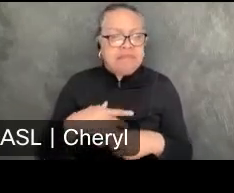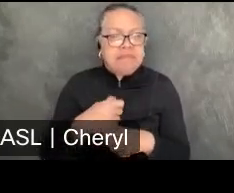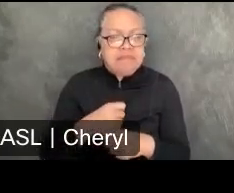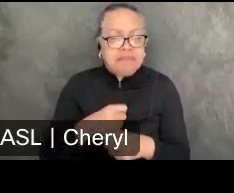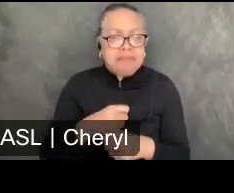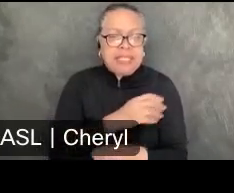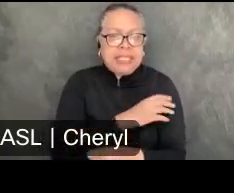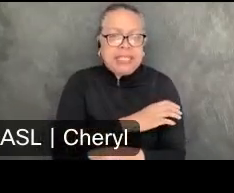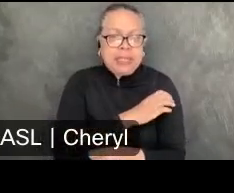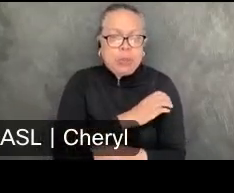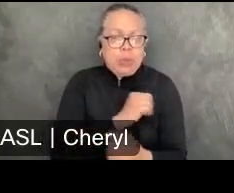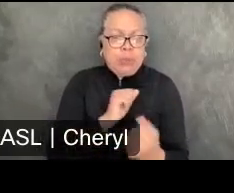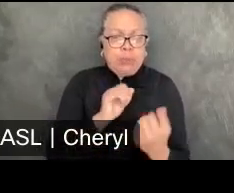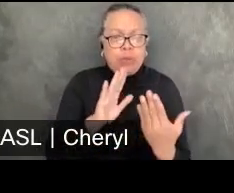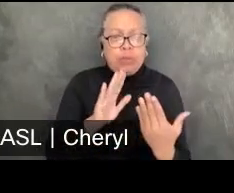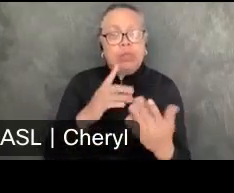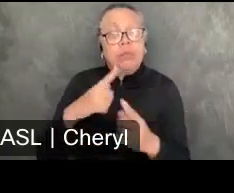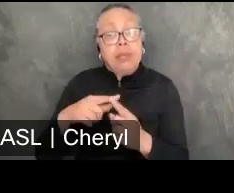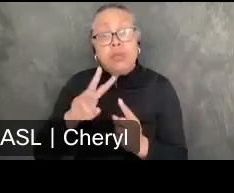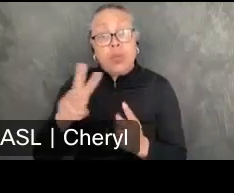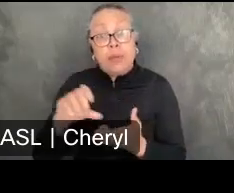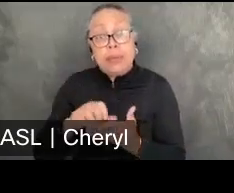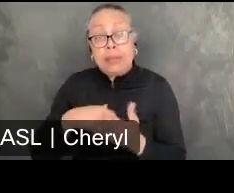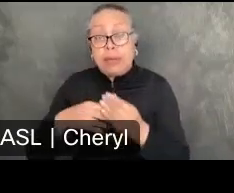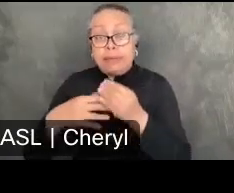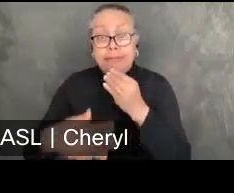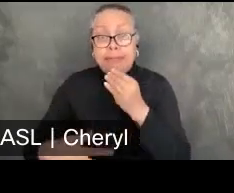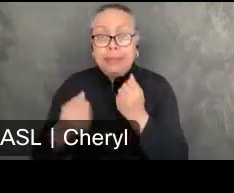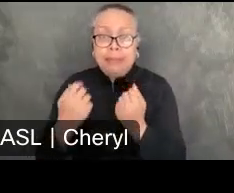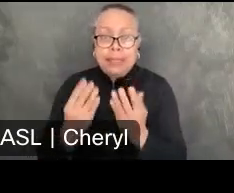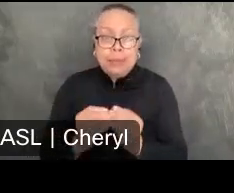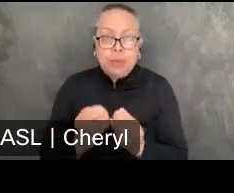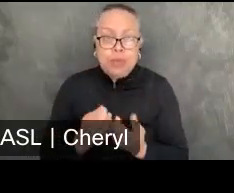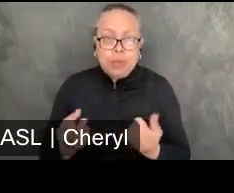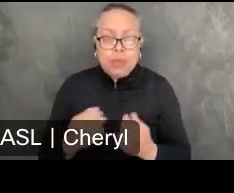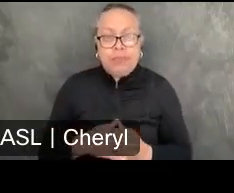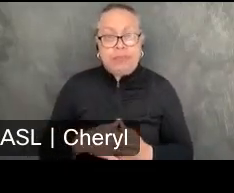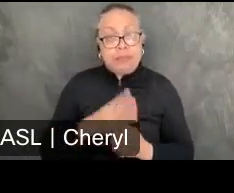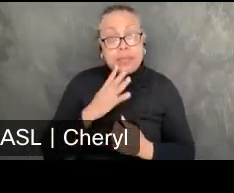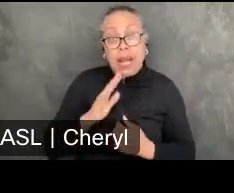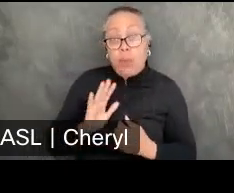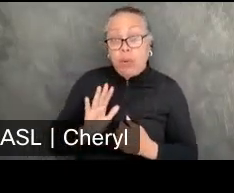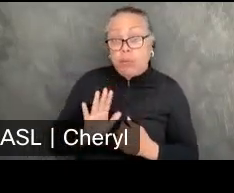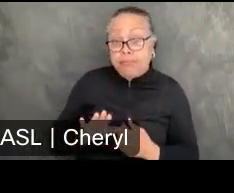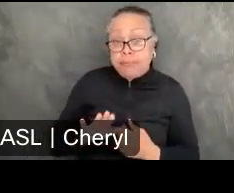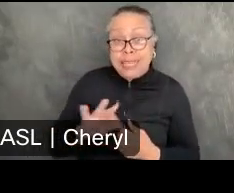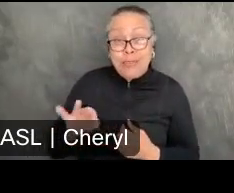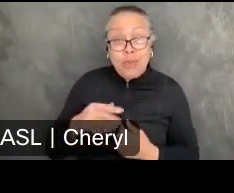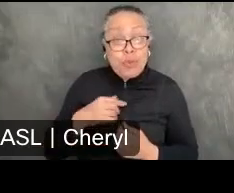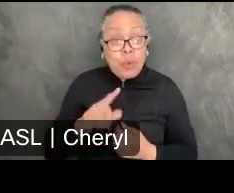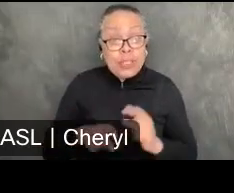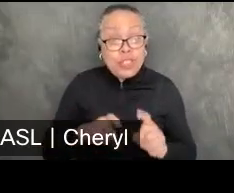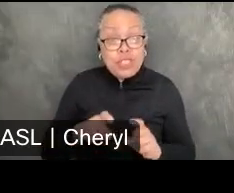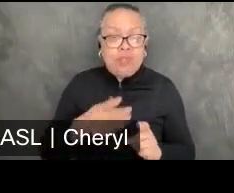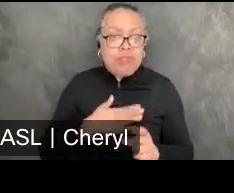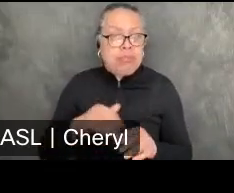more resources on our website. But I'm going to start prompting folks. If you have a burning question, go ahead and put it in the chat